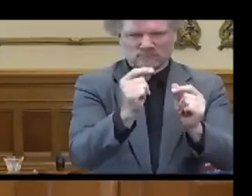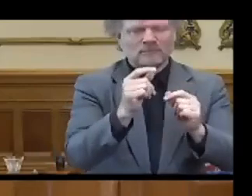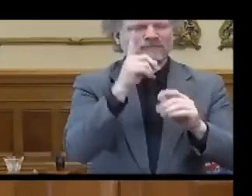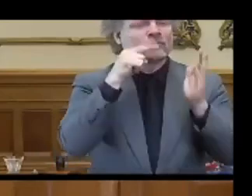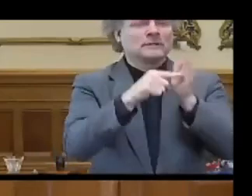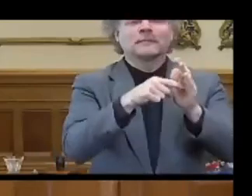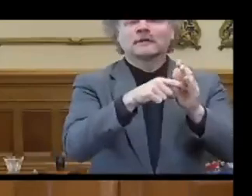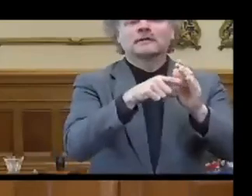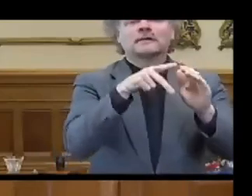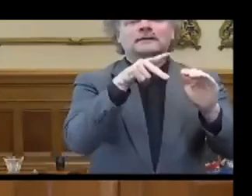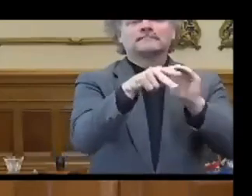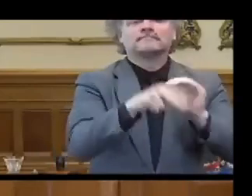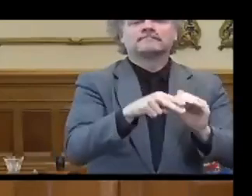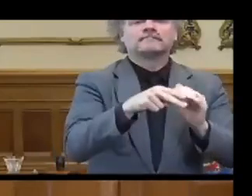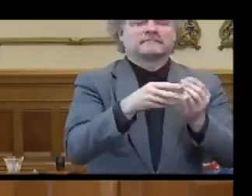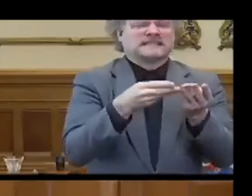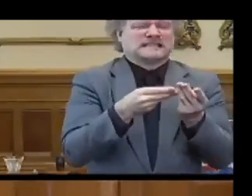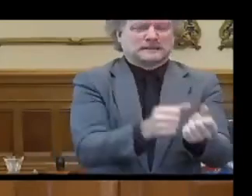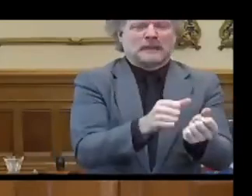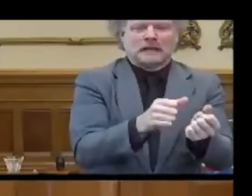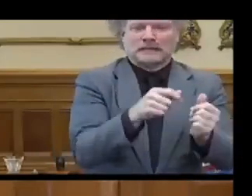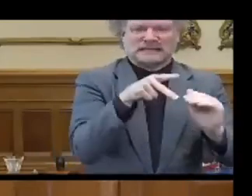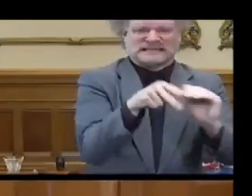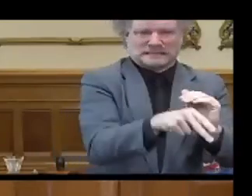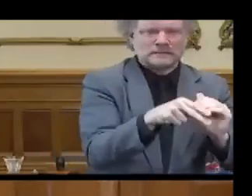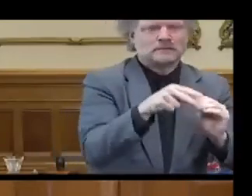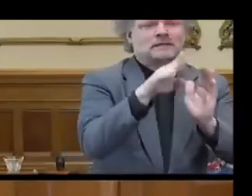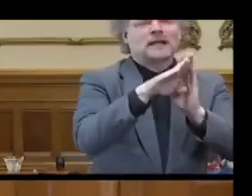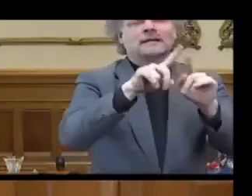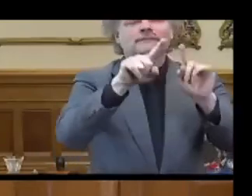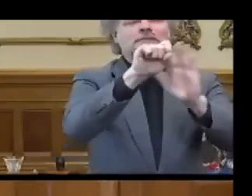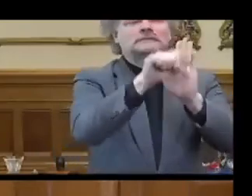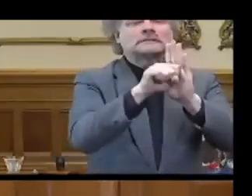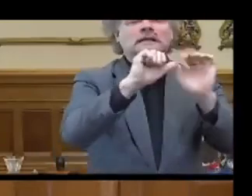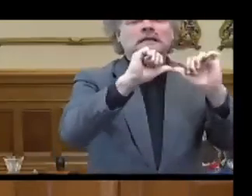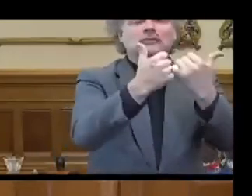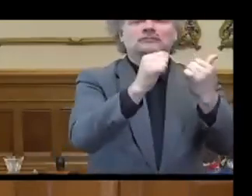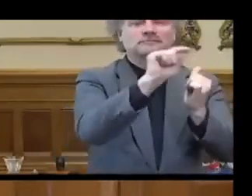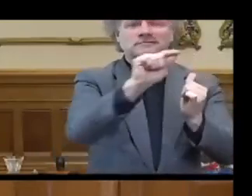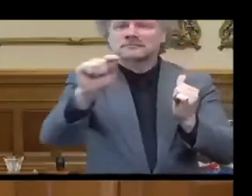cuts to spending cuts that we're asking the state agencies to